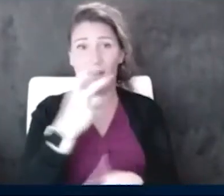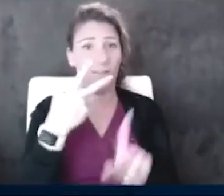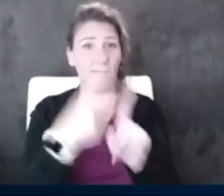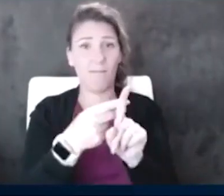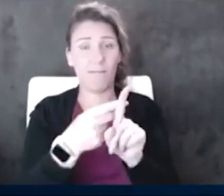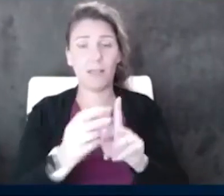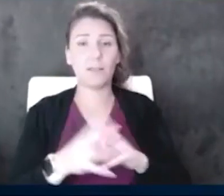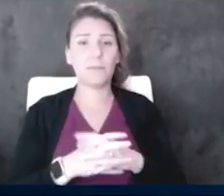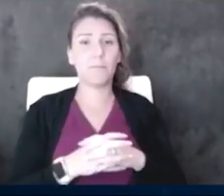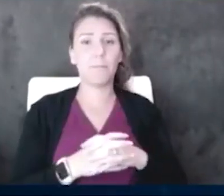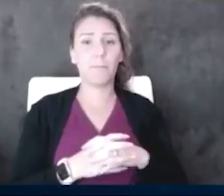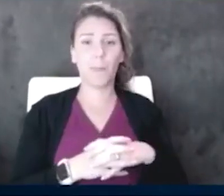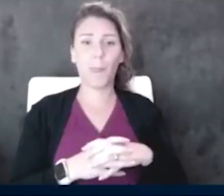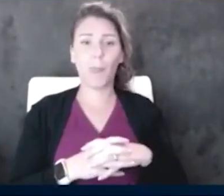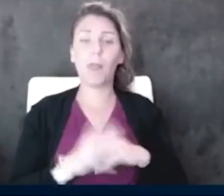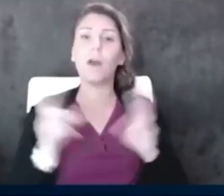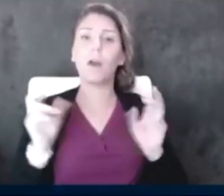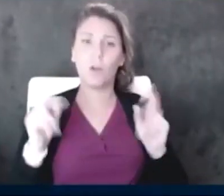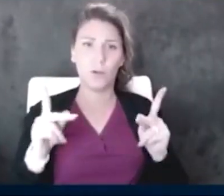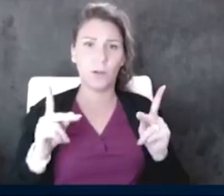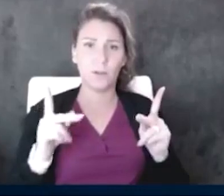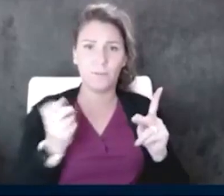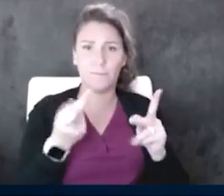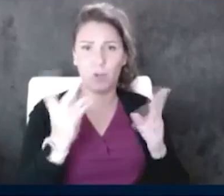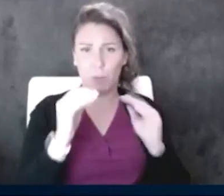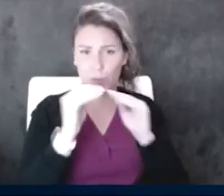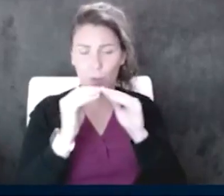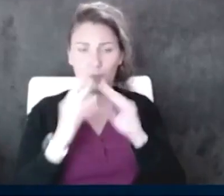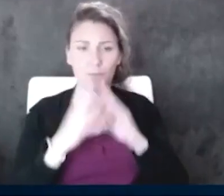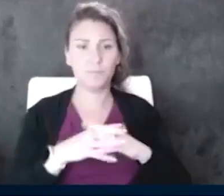Let's get to a couple. So